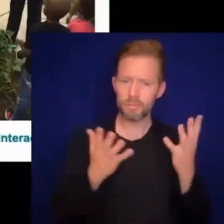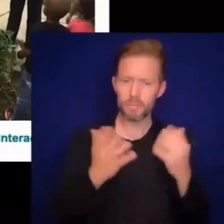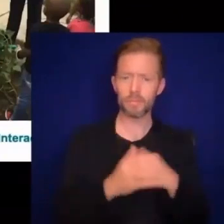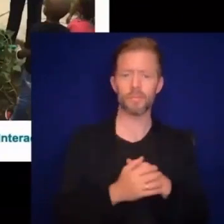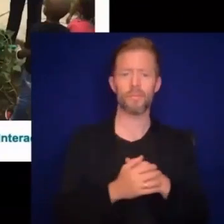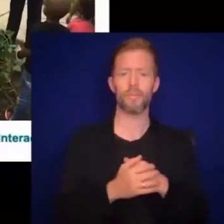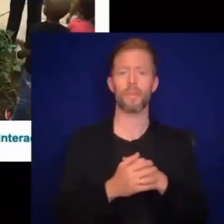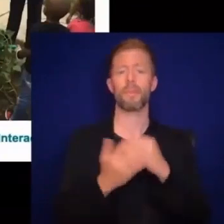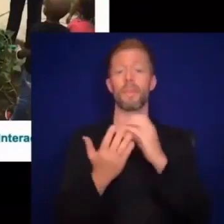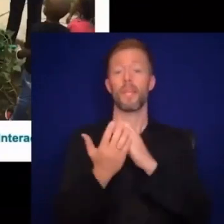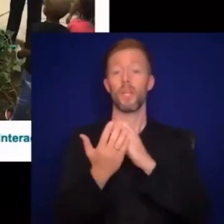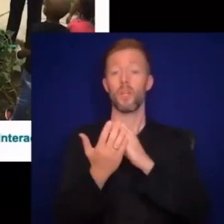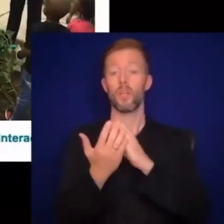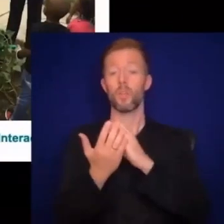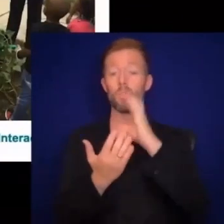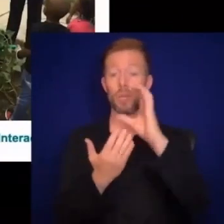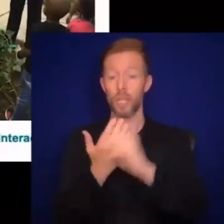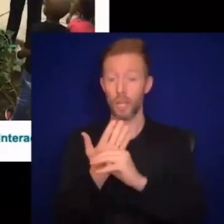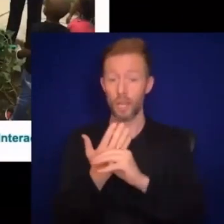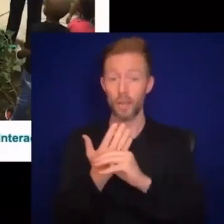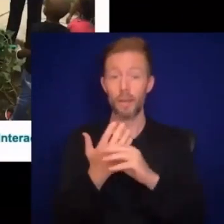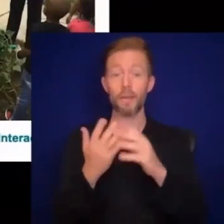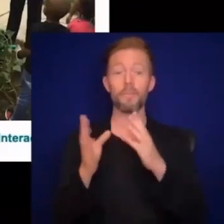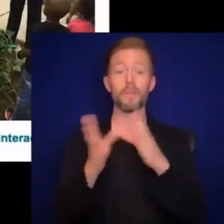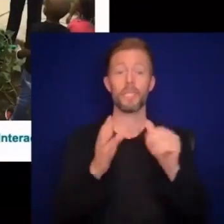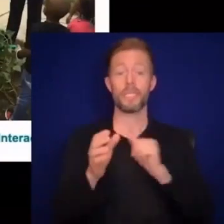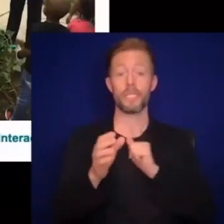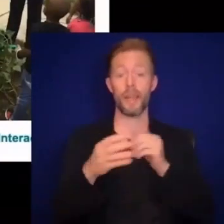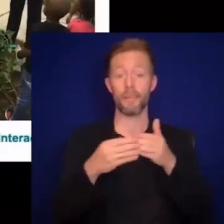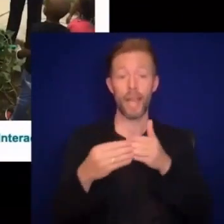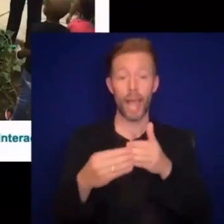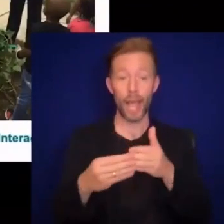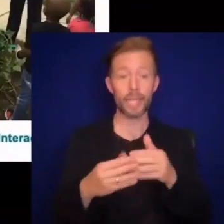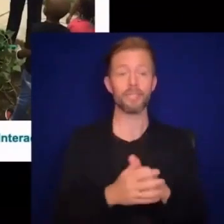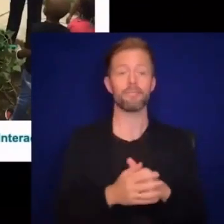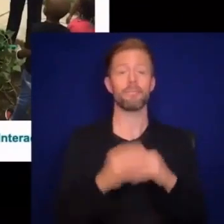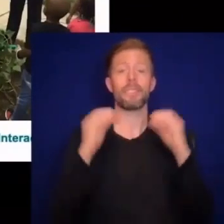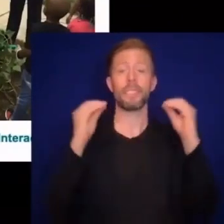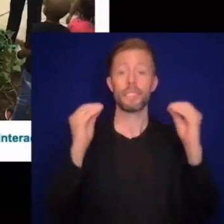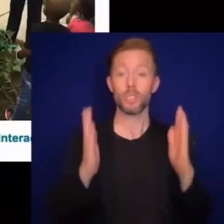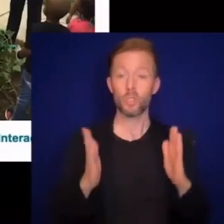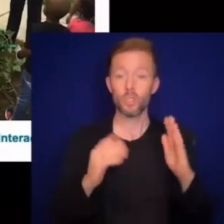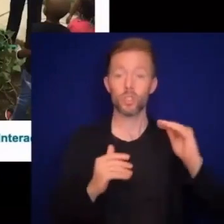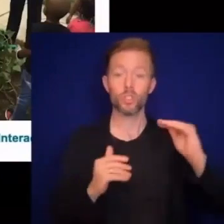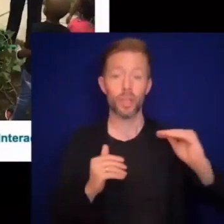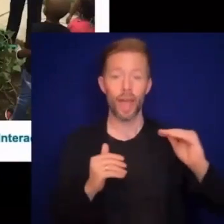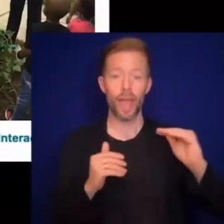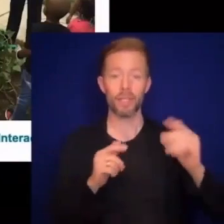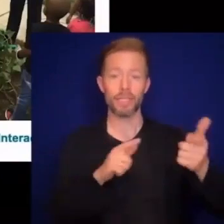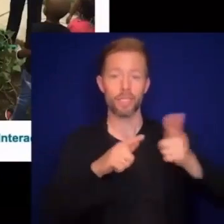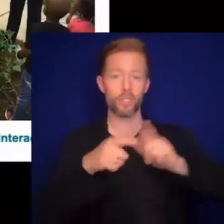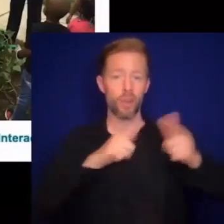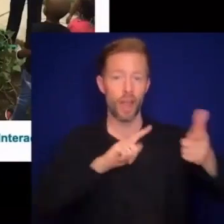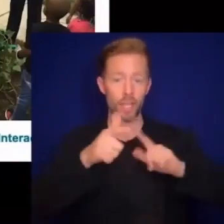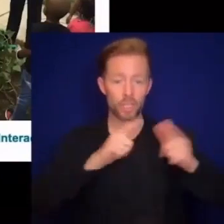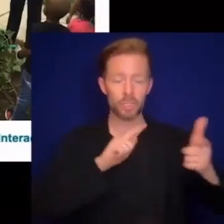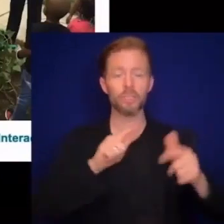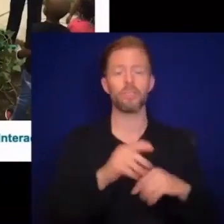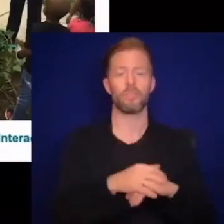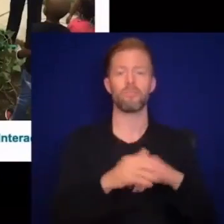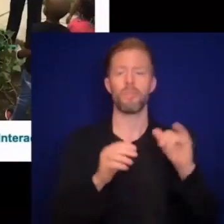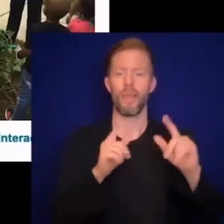curricular activities, self-guided explorations, and teacher-child